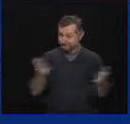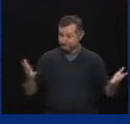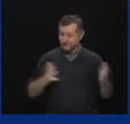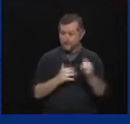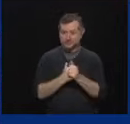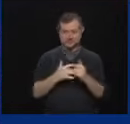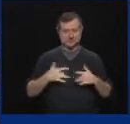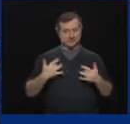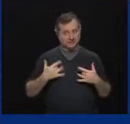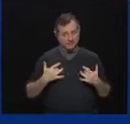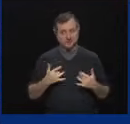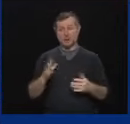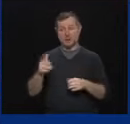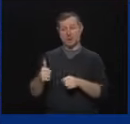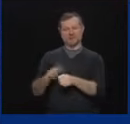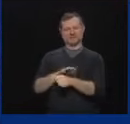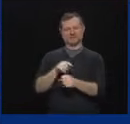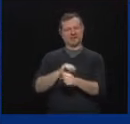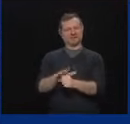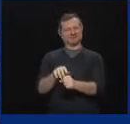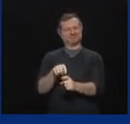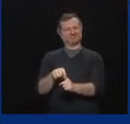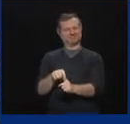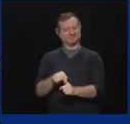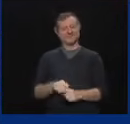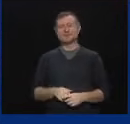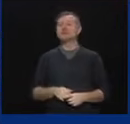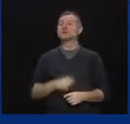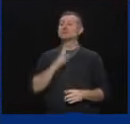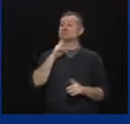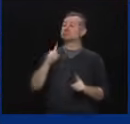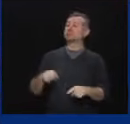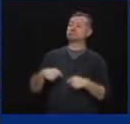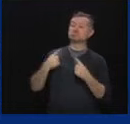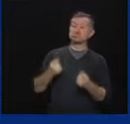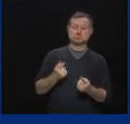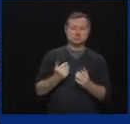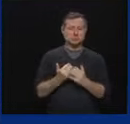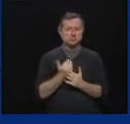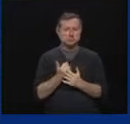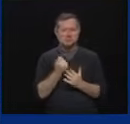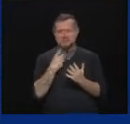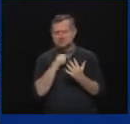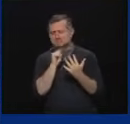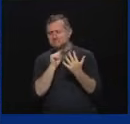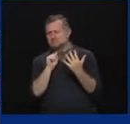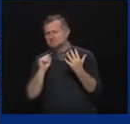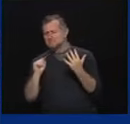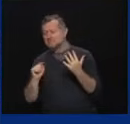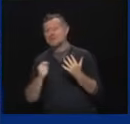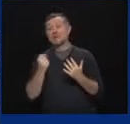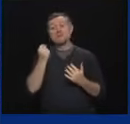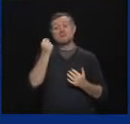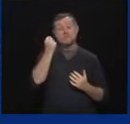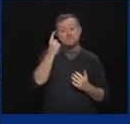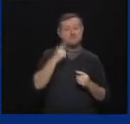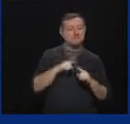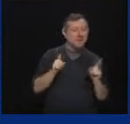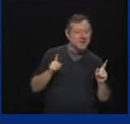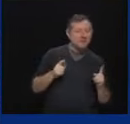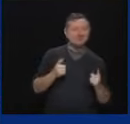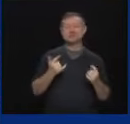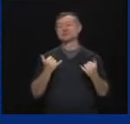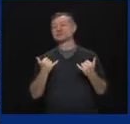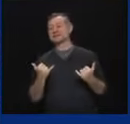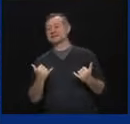COVID in our state. And there have been a number of developments, but basically, we're not in foreign territory. We've been